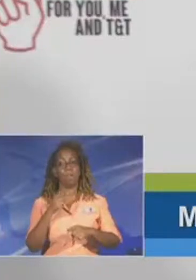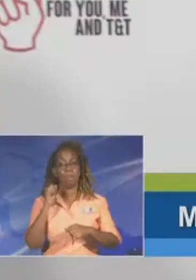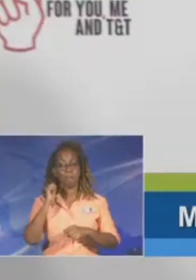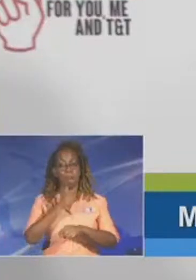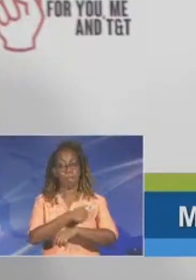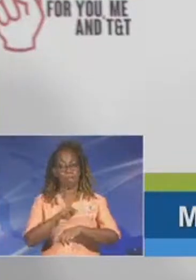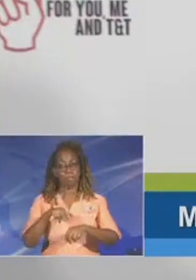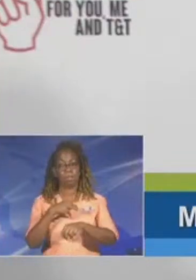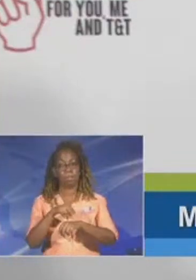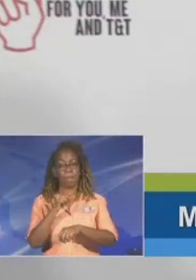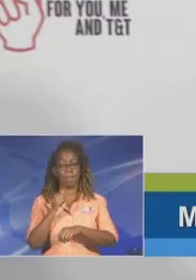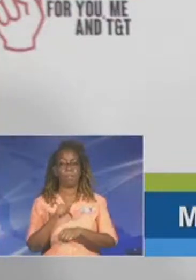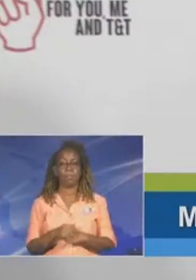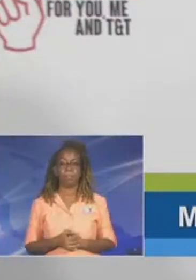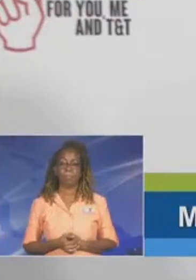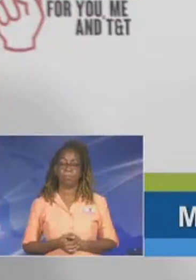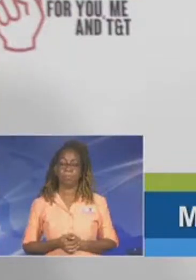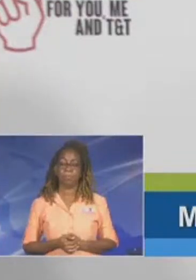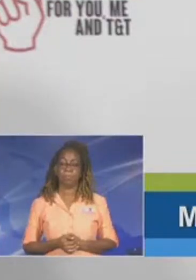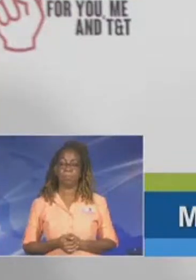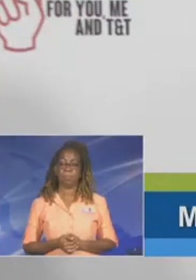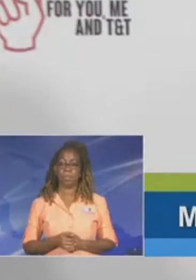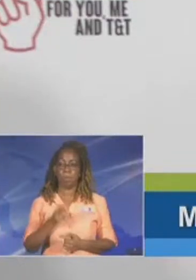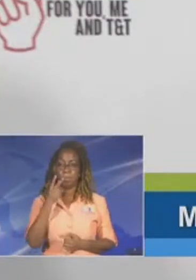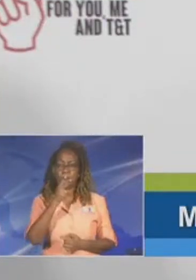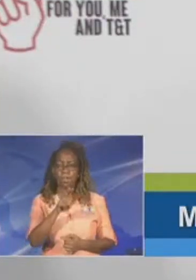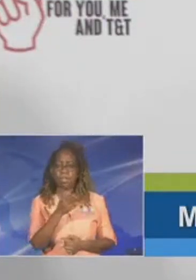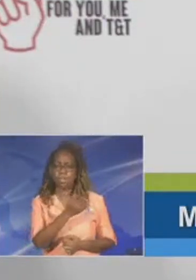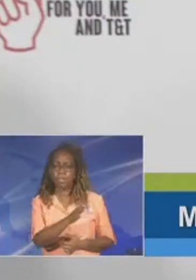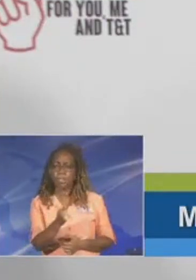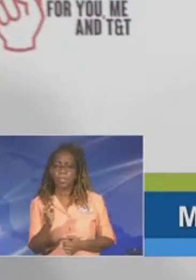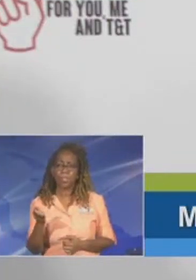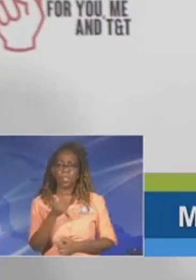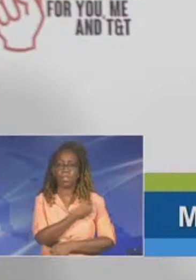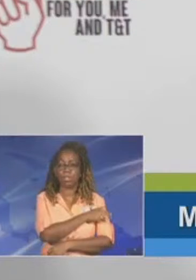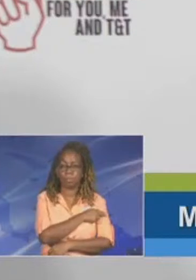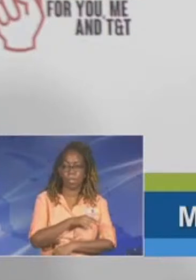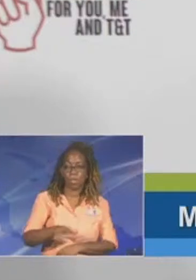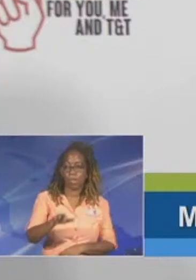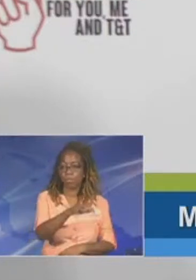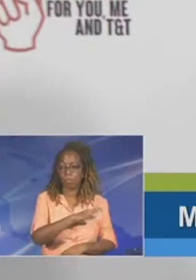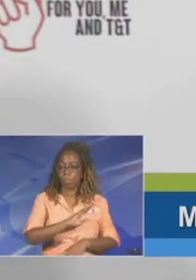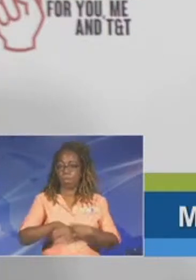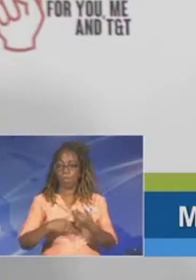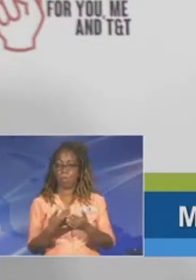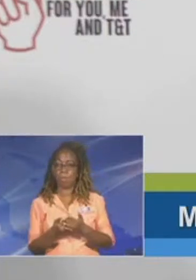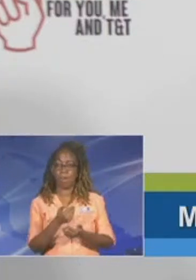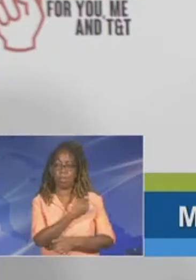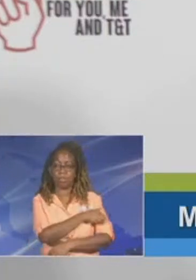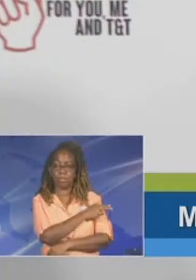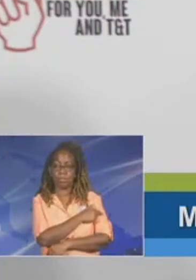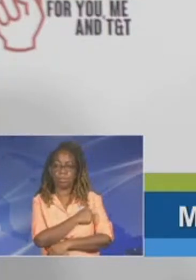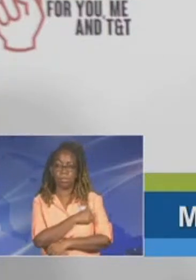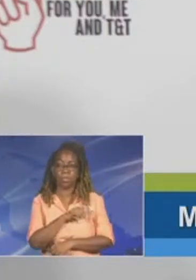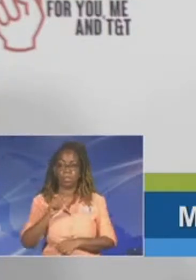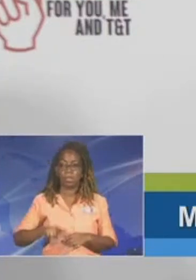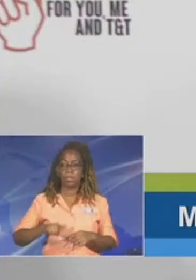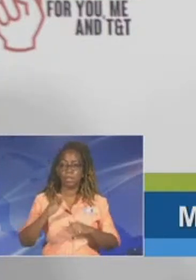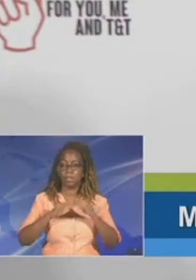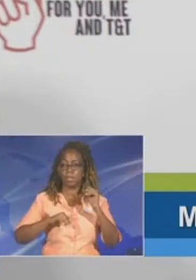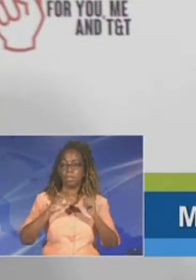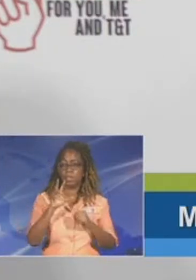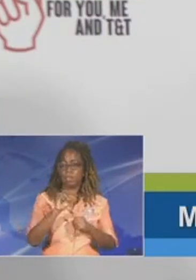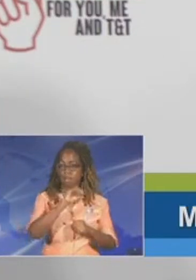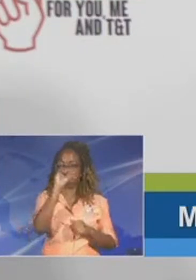we look at the actual hospitals in the parallel healthcare system, all hospitals are under 30%